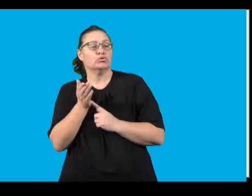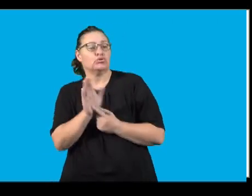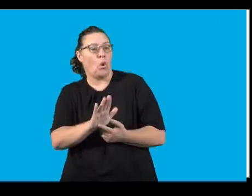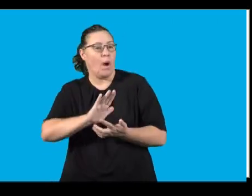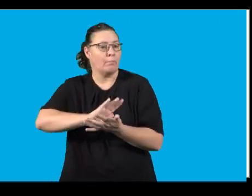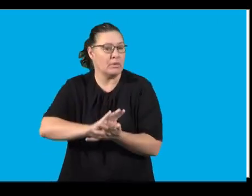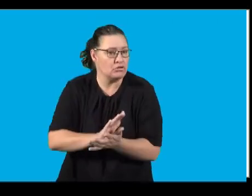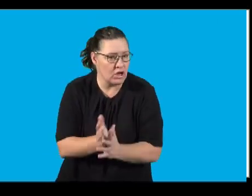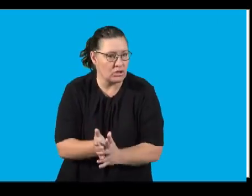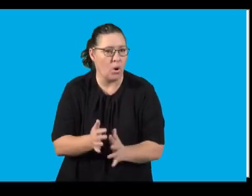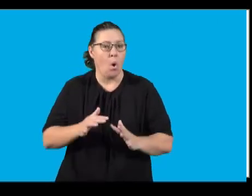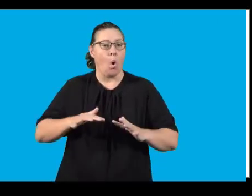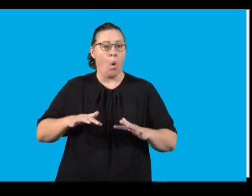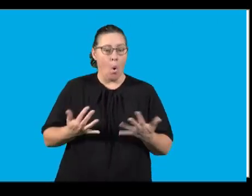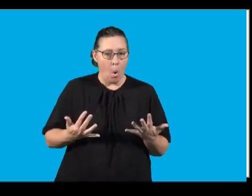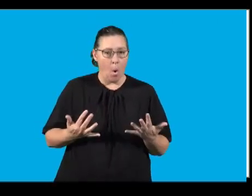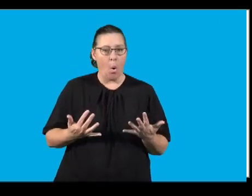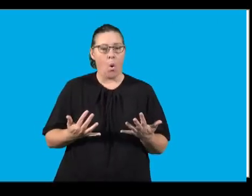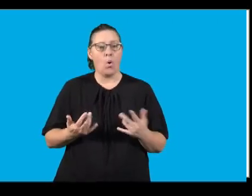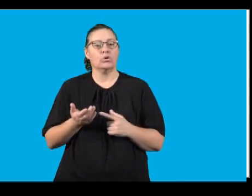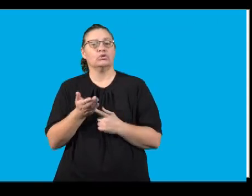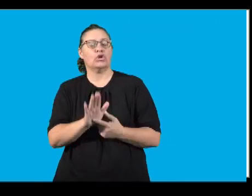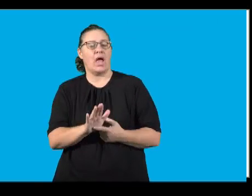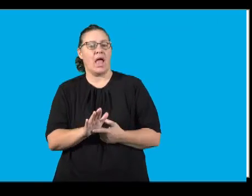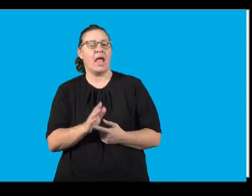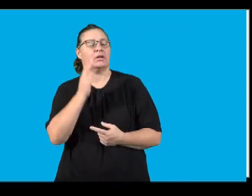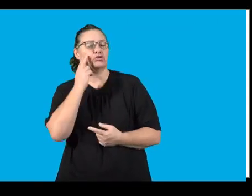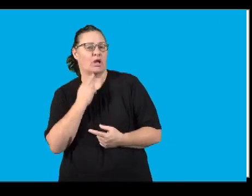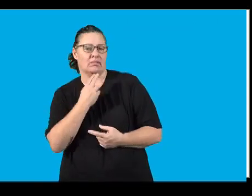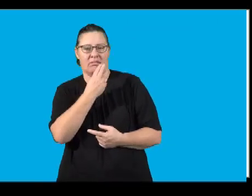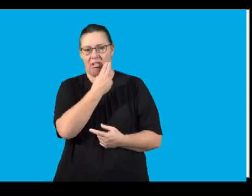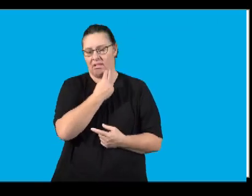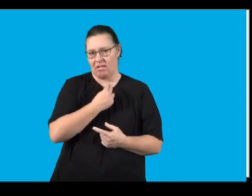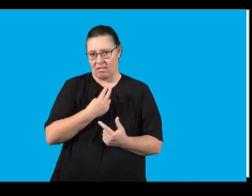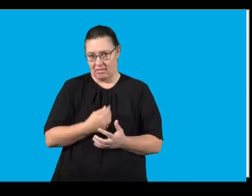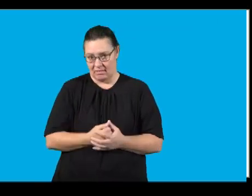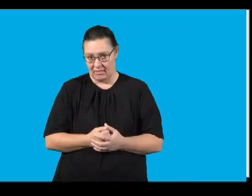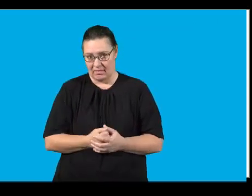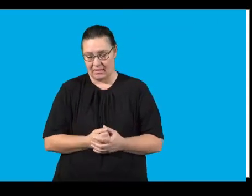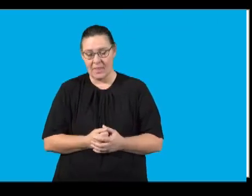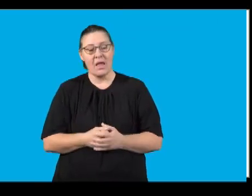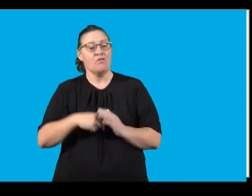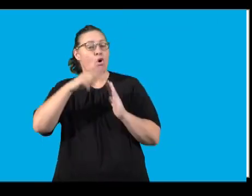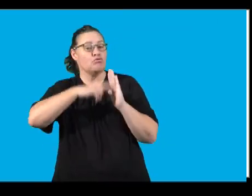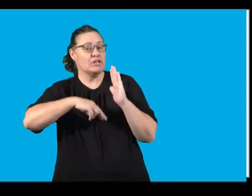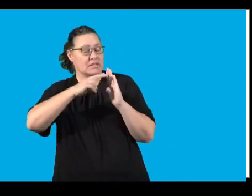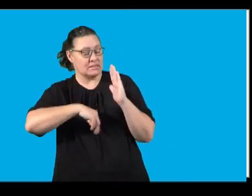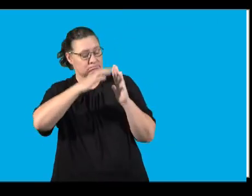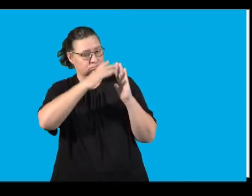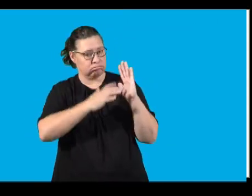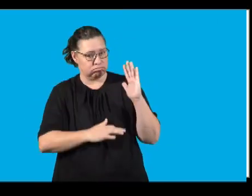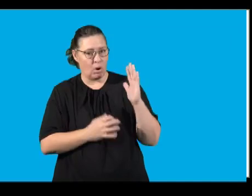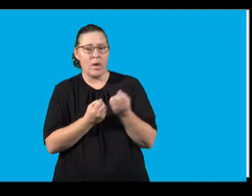showing appreciation, or he's showing awe, or he's showing gentleness. All right. So when you read the line, it